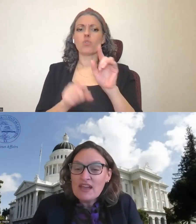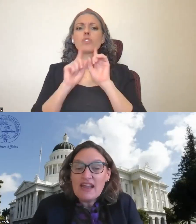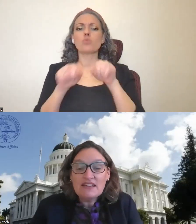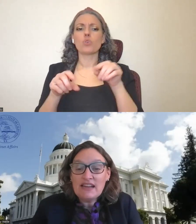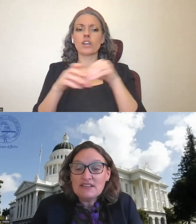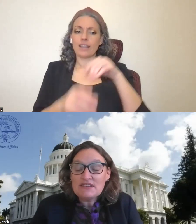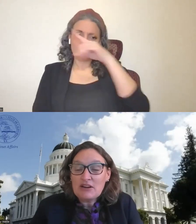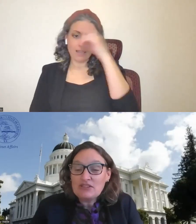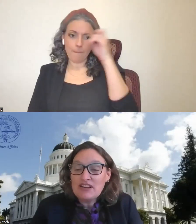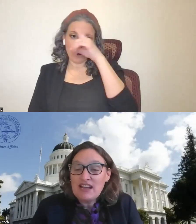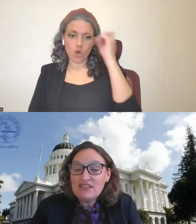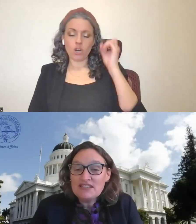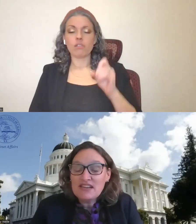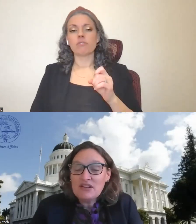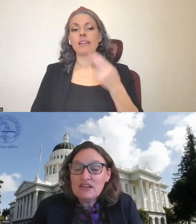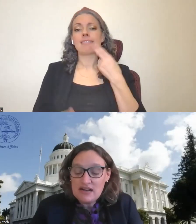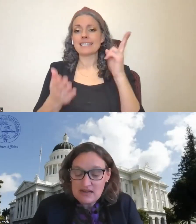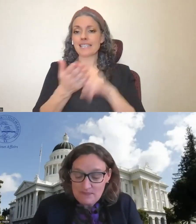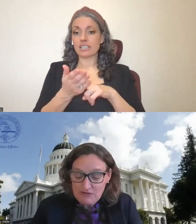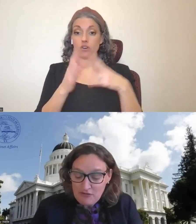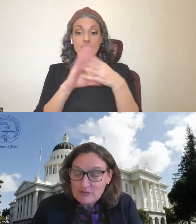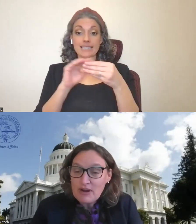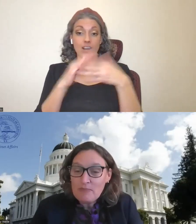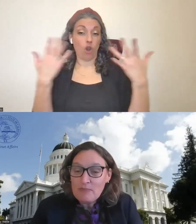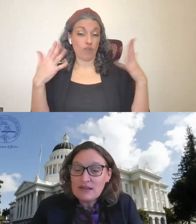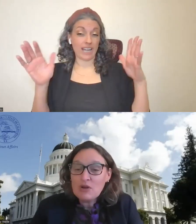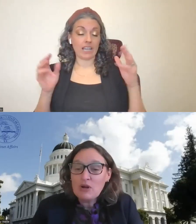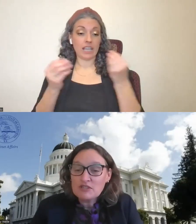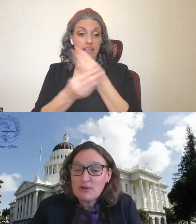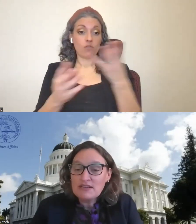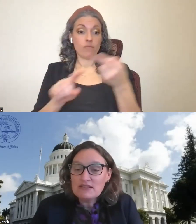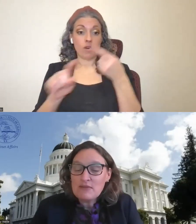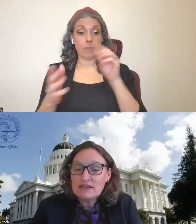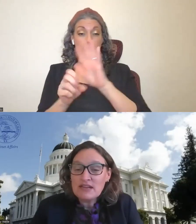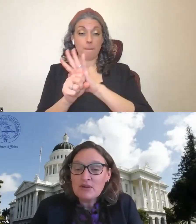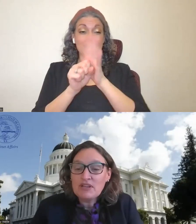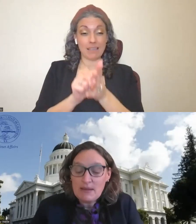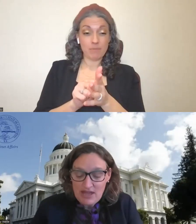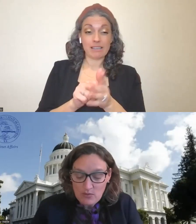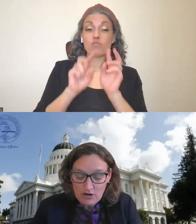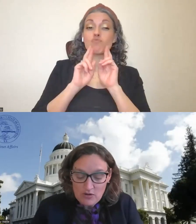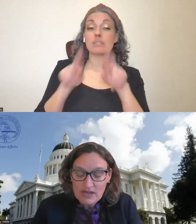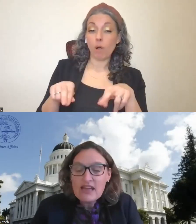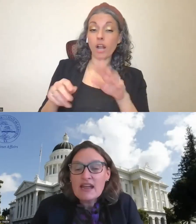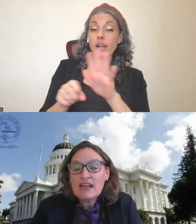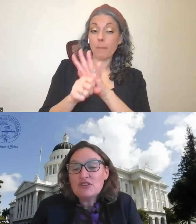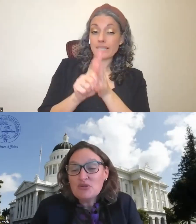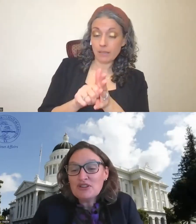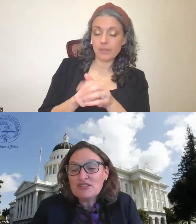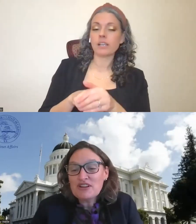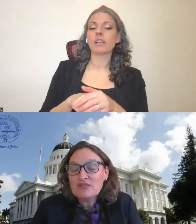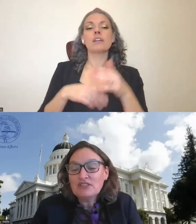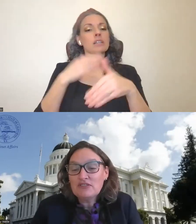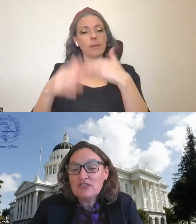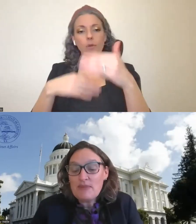summer. And as Secretary Galley said, informed by the pandemic, while responding to the pandemic, we kept that work going. And 2